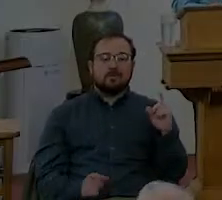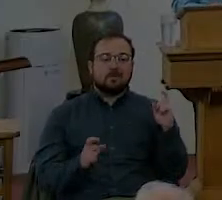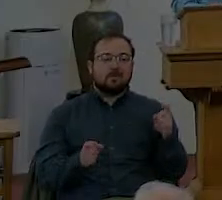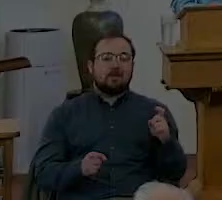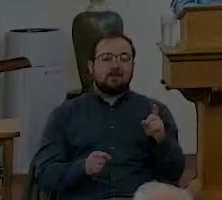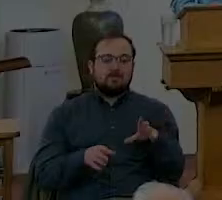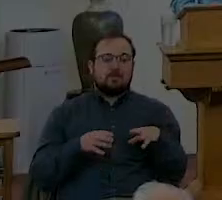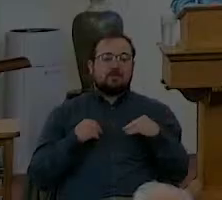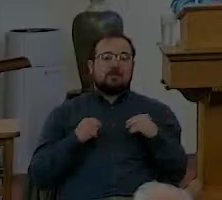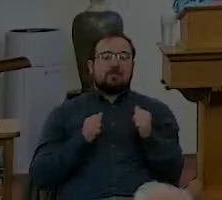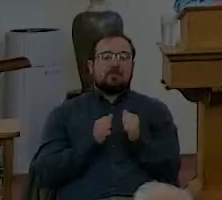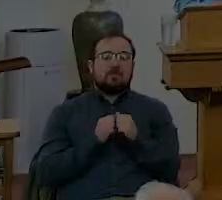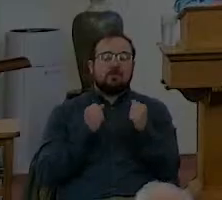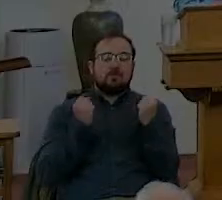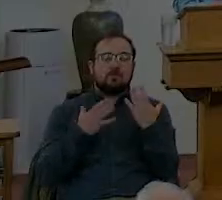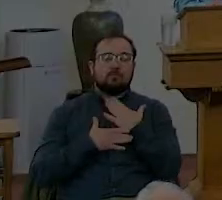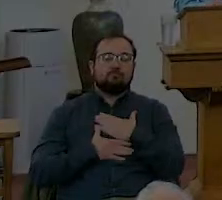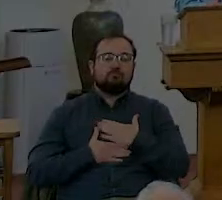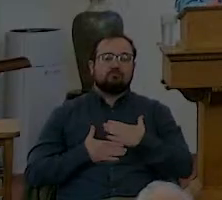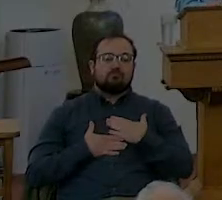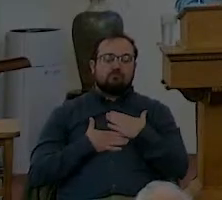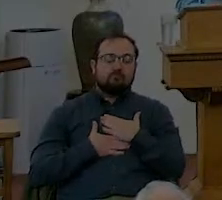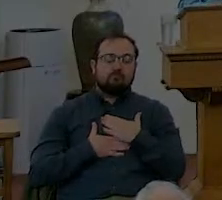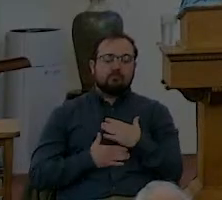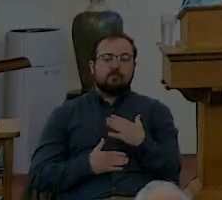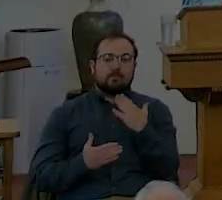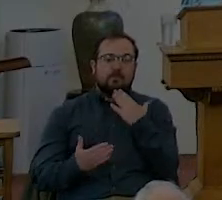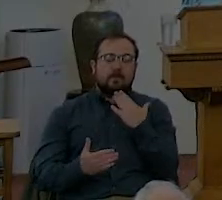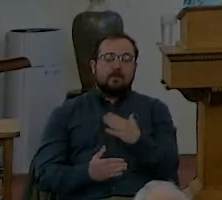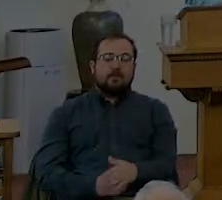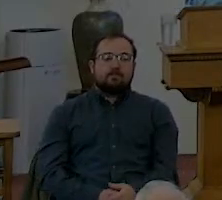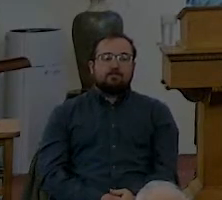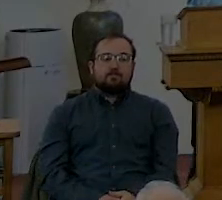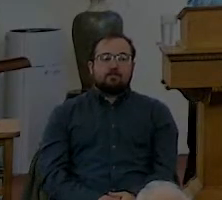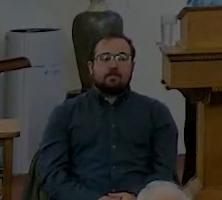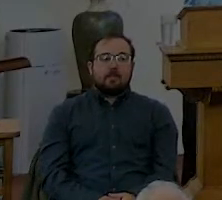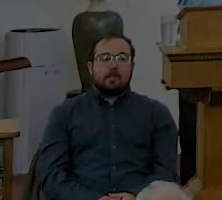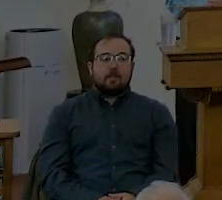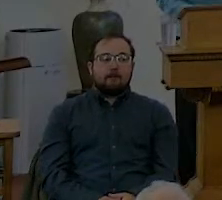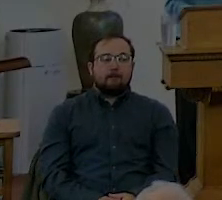is received with much appreciation. Thank you.